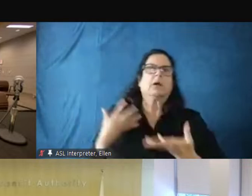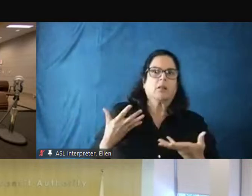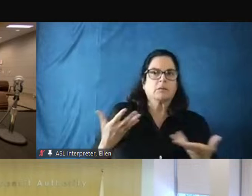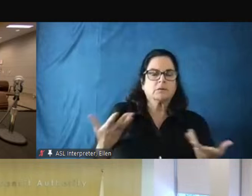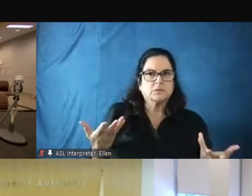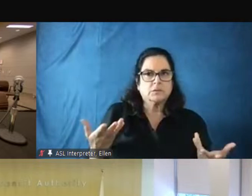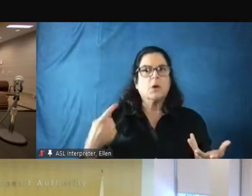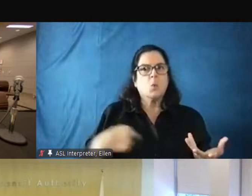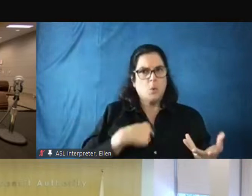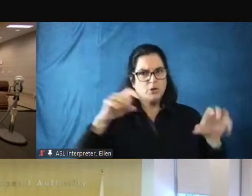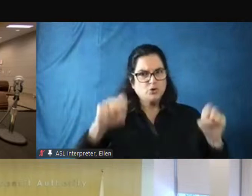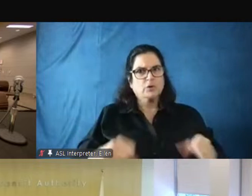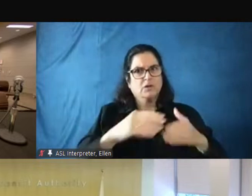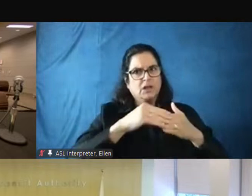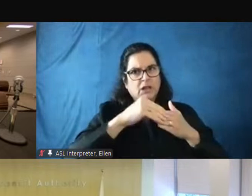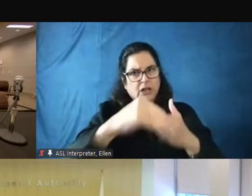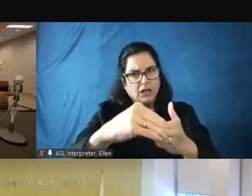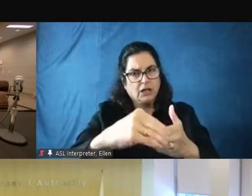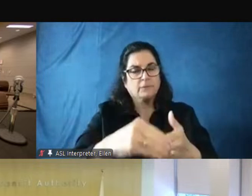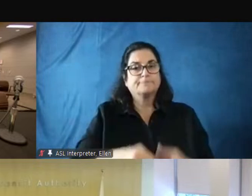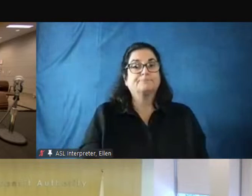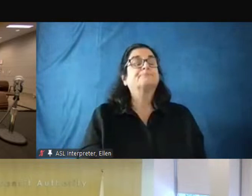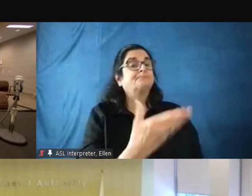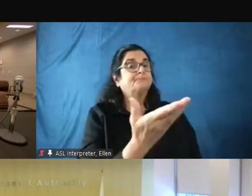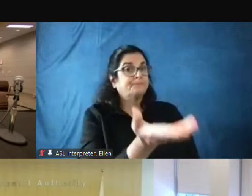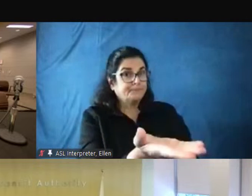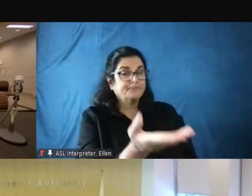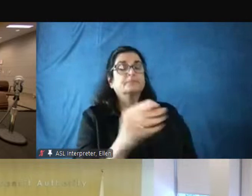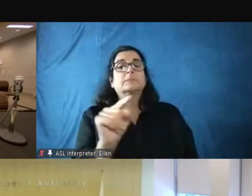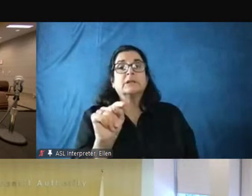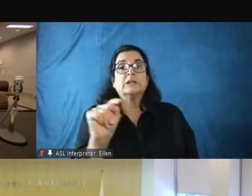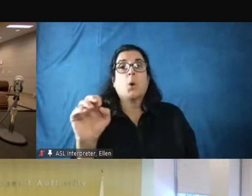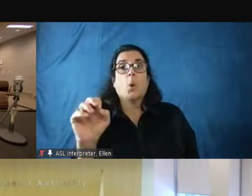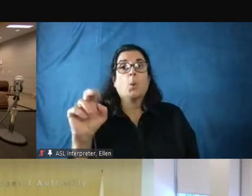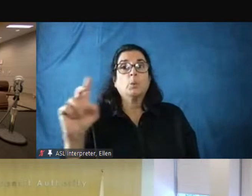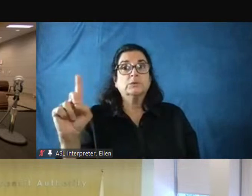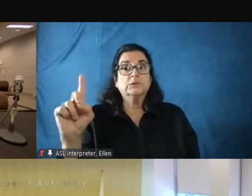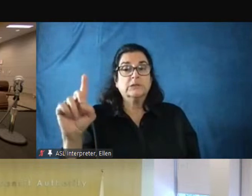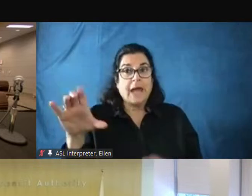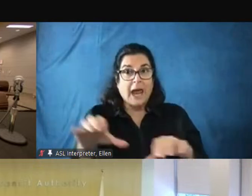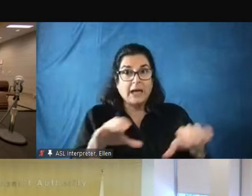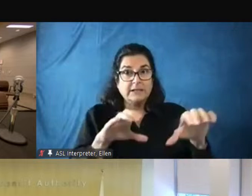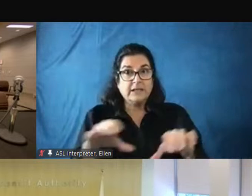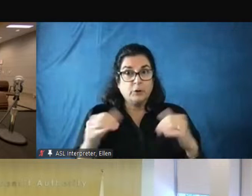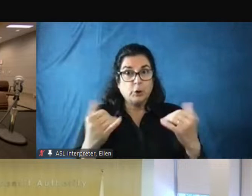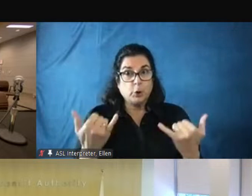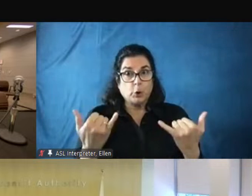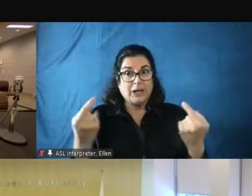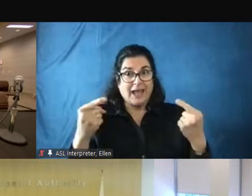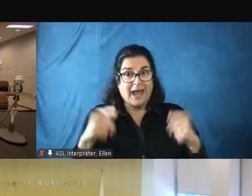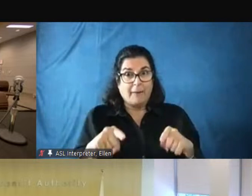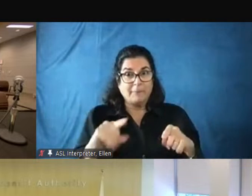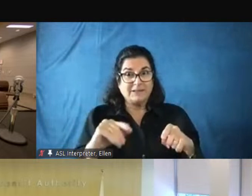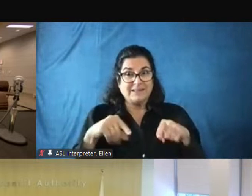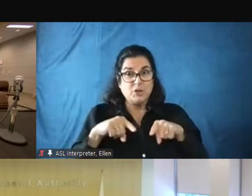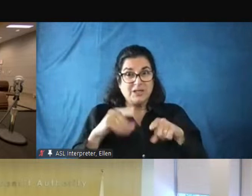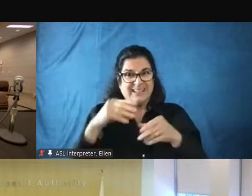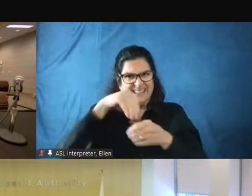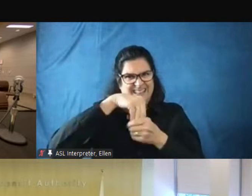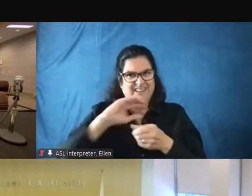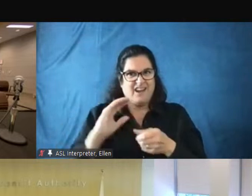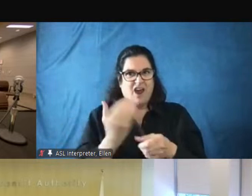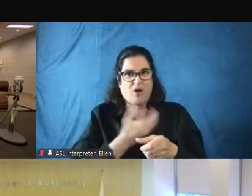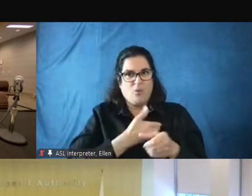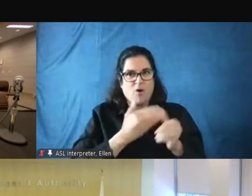question? Well, as you indicated, the TOD activity currently happens within our planning department, in